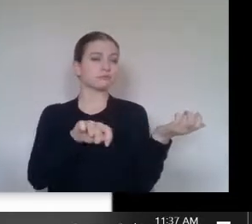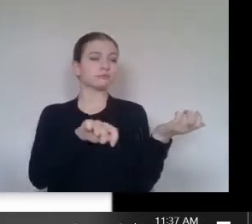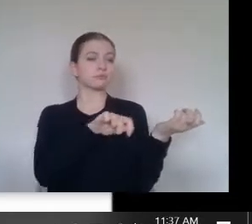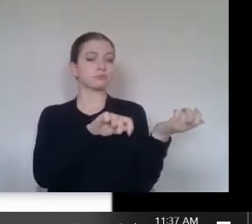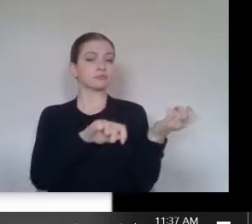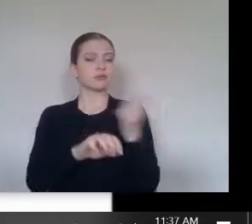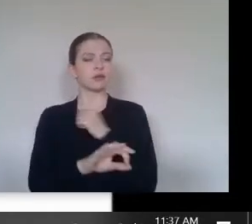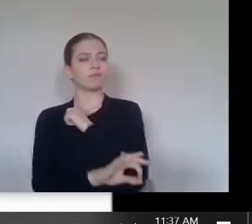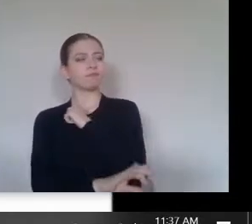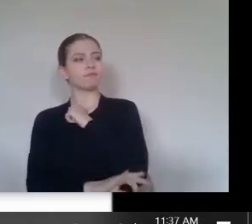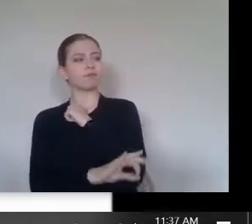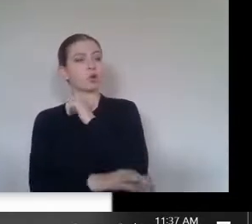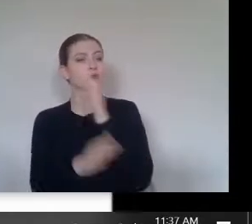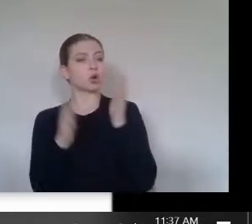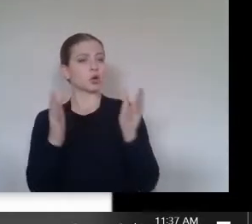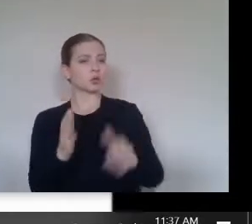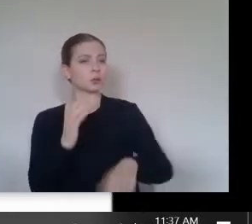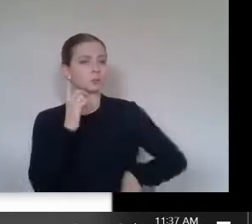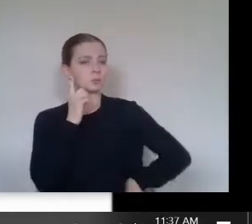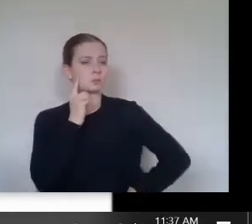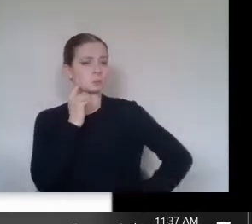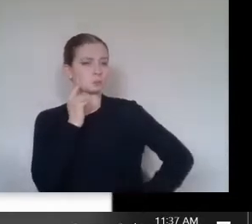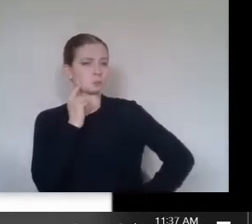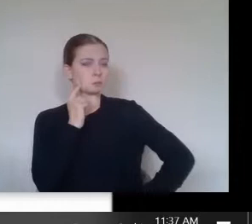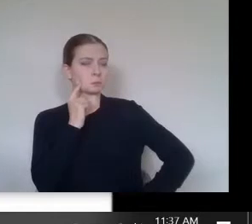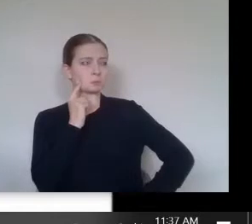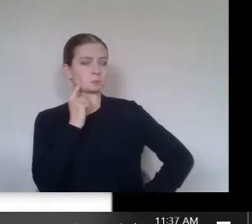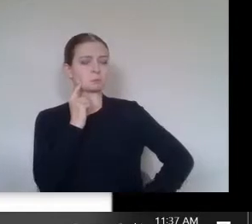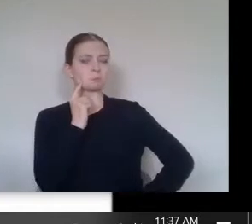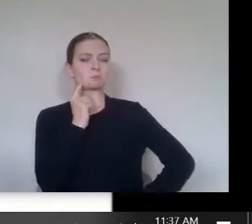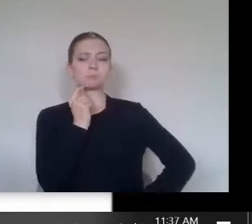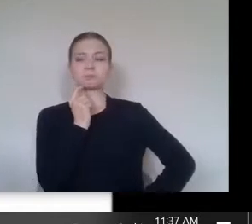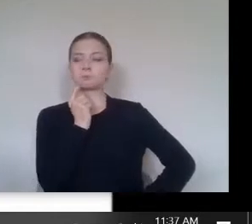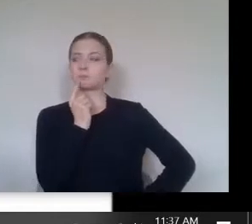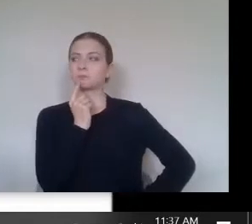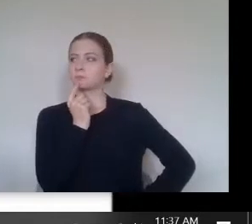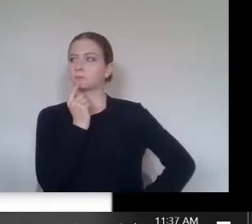A foreigner, the inspector repeated.